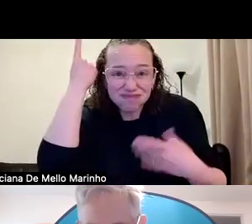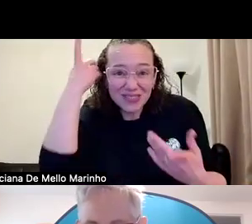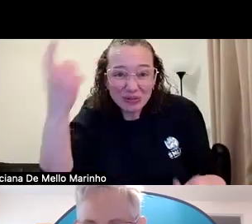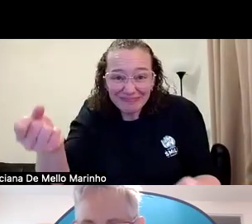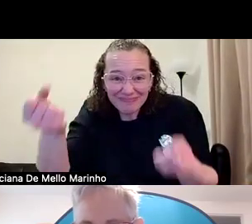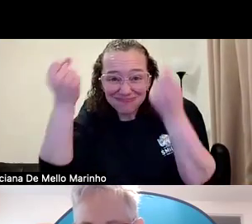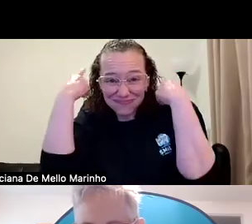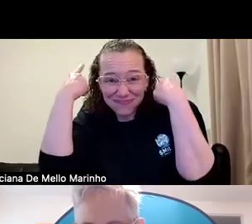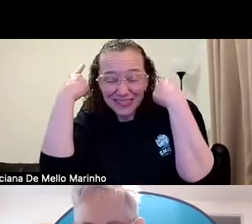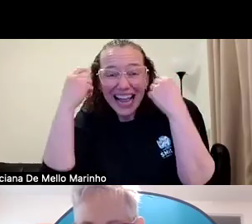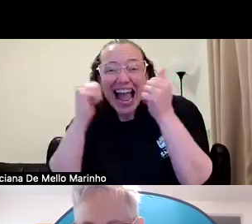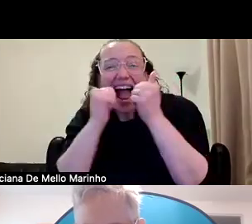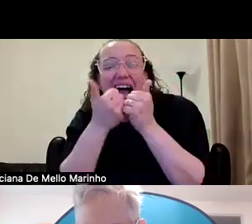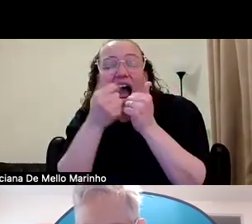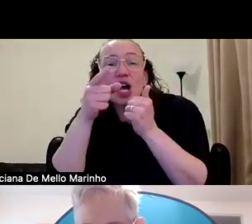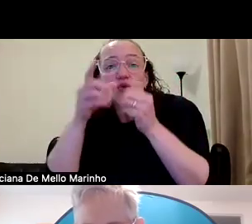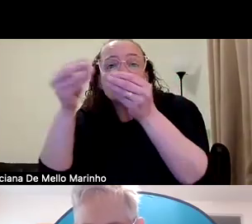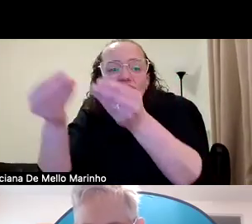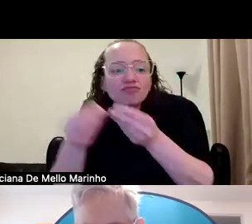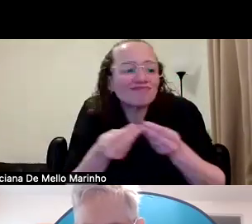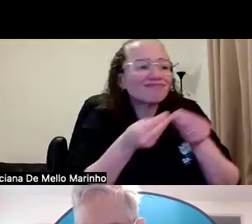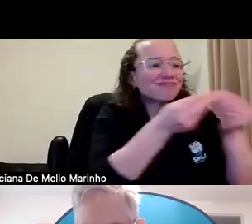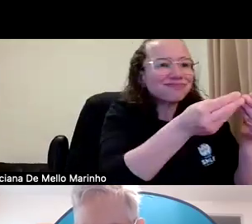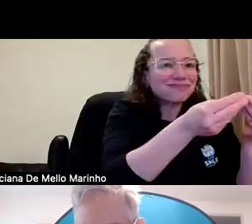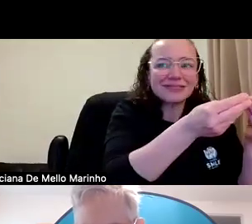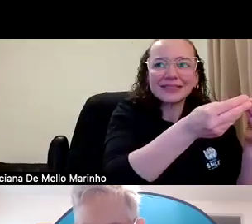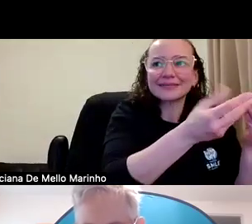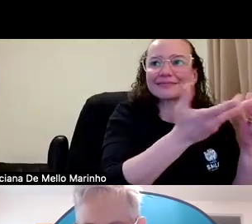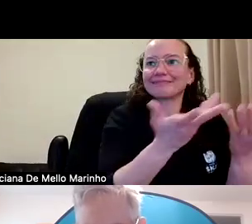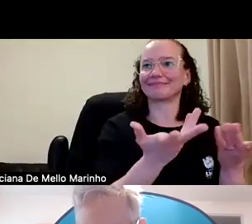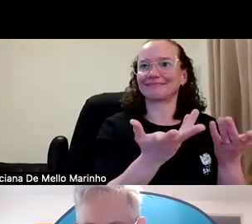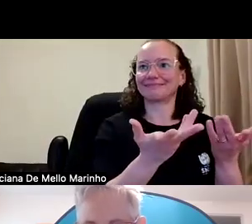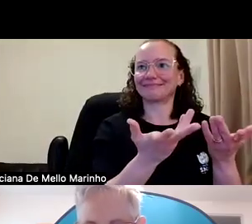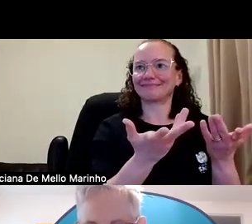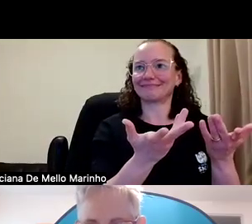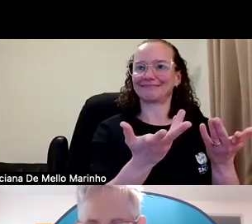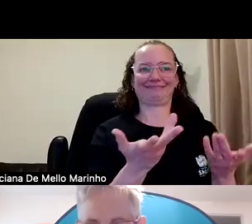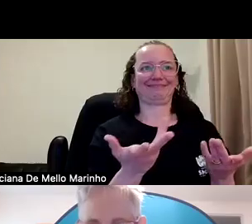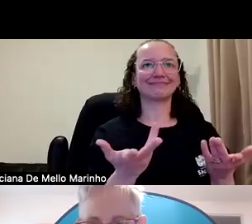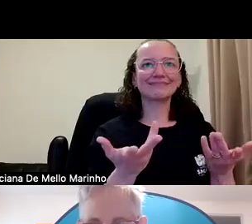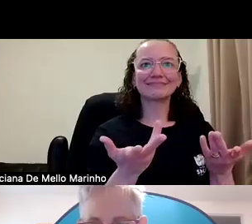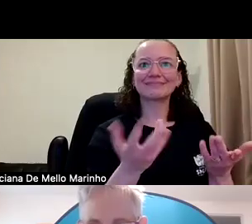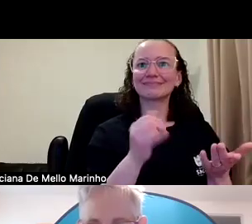If you don't understand something, if it's gone over your head, how can you relay that information?